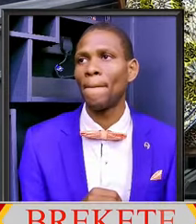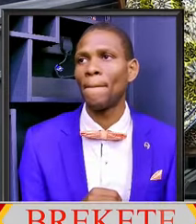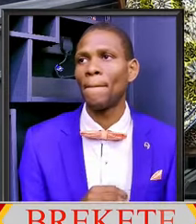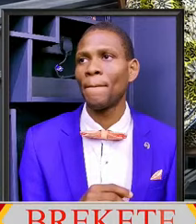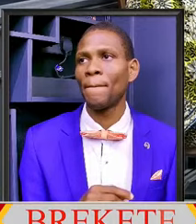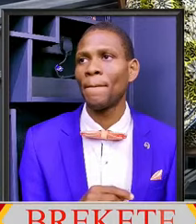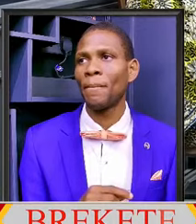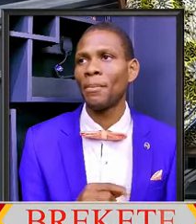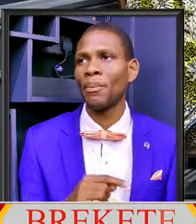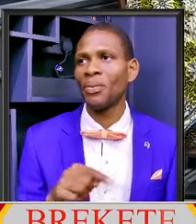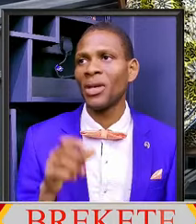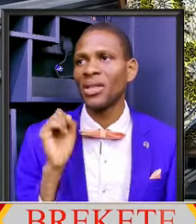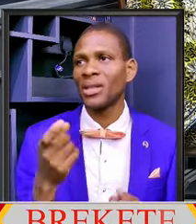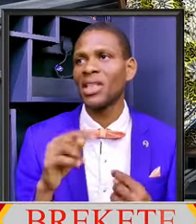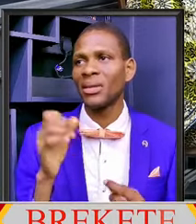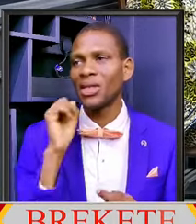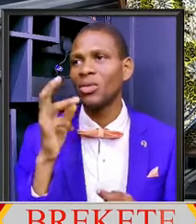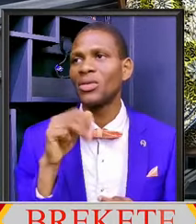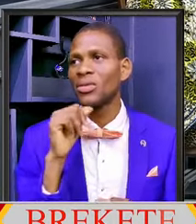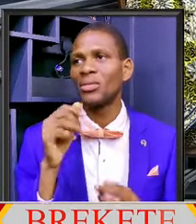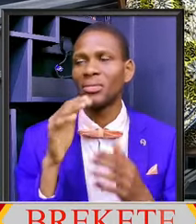When she came, she wasn't smiling.